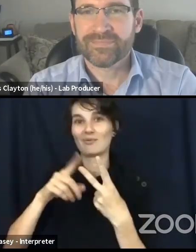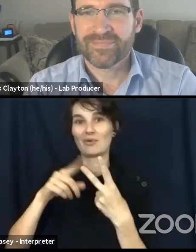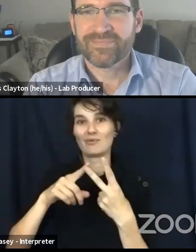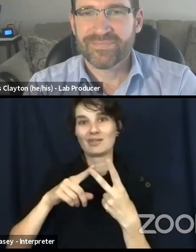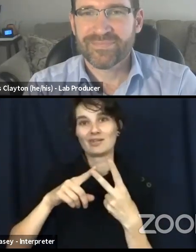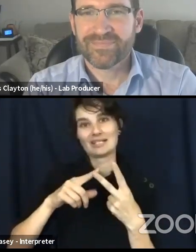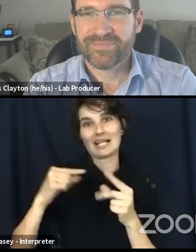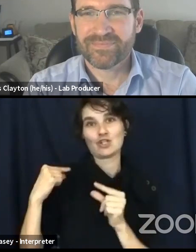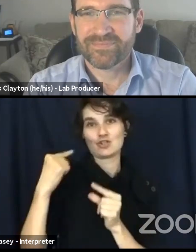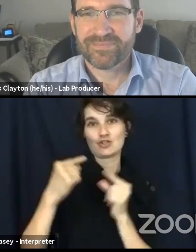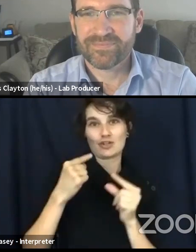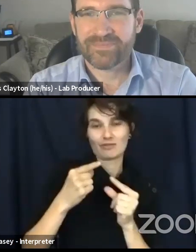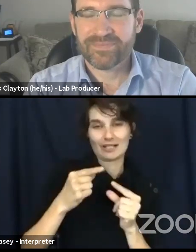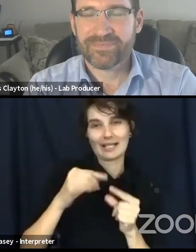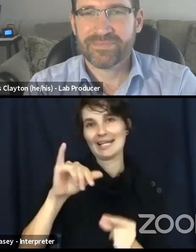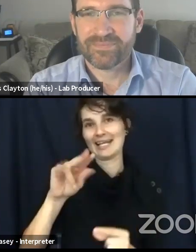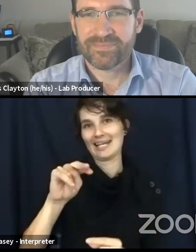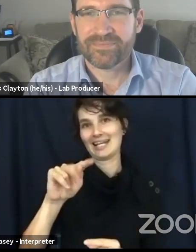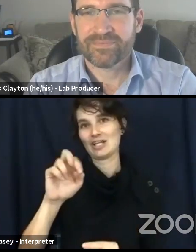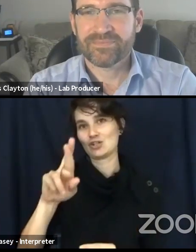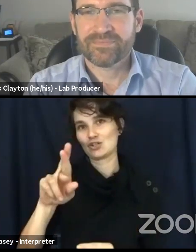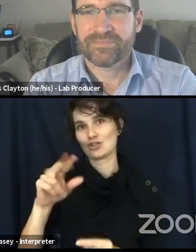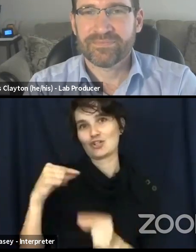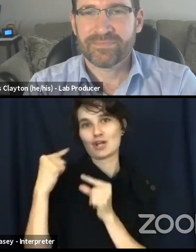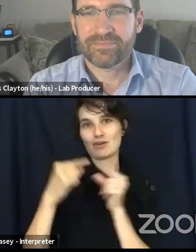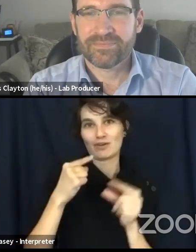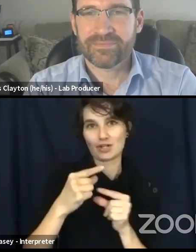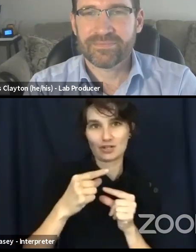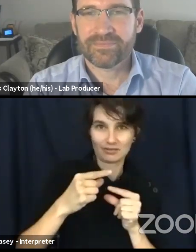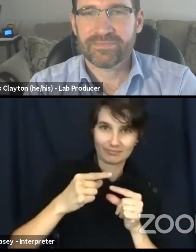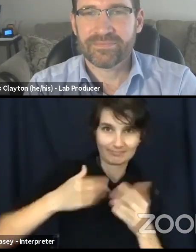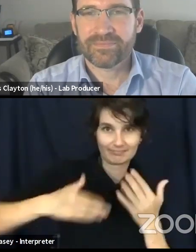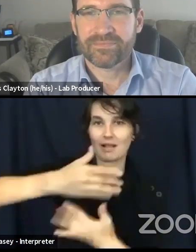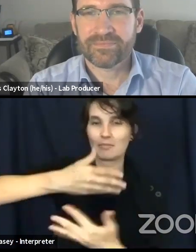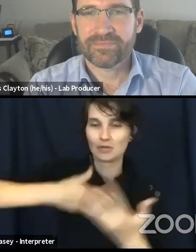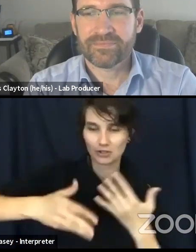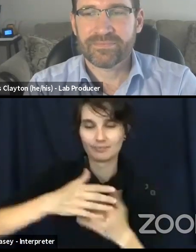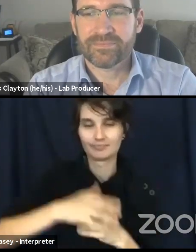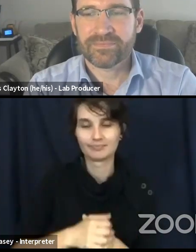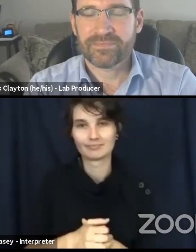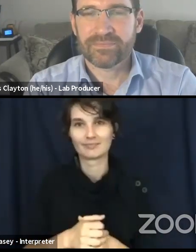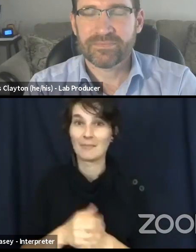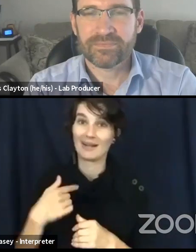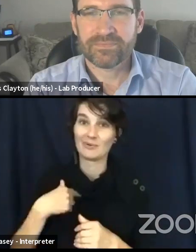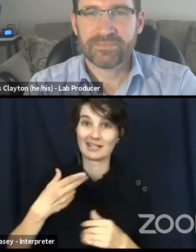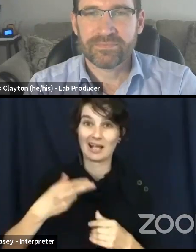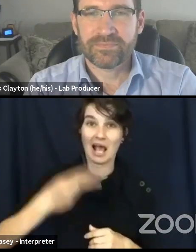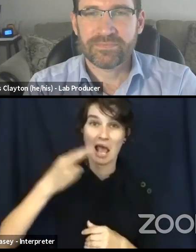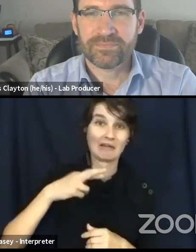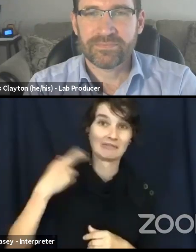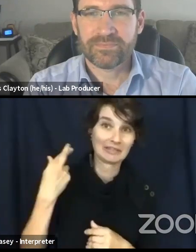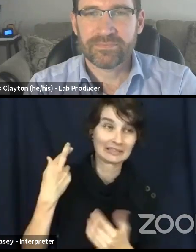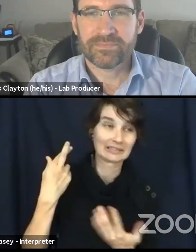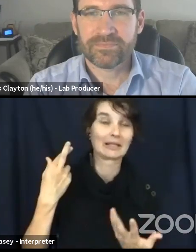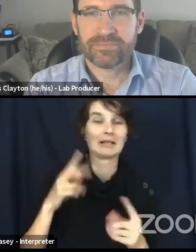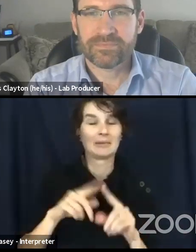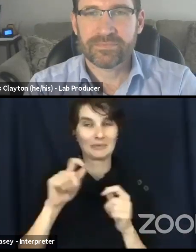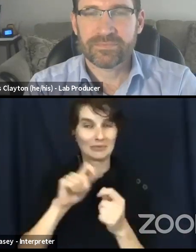were very high risk activities. And you know, it was kind of an interesting, very specific